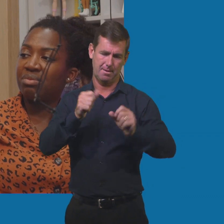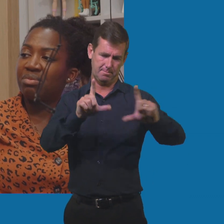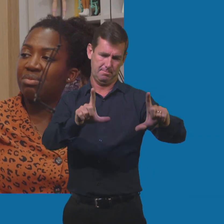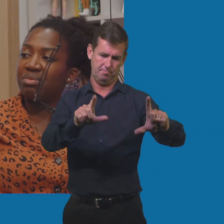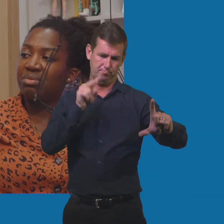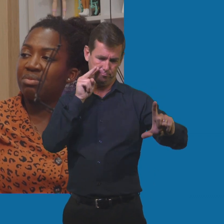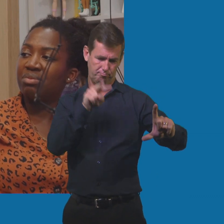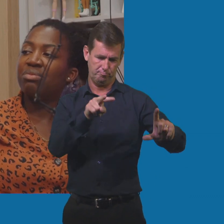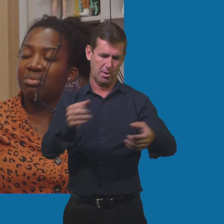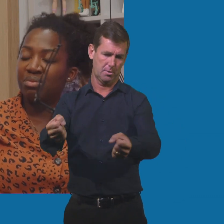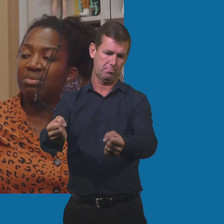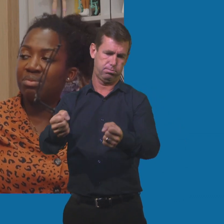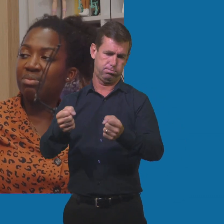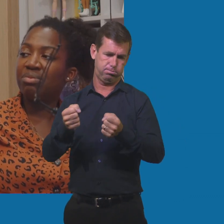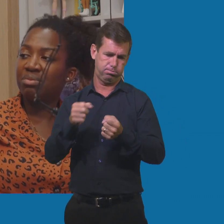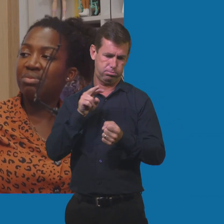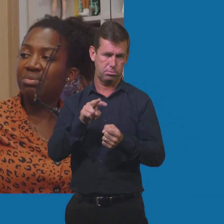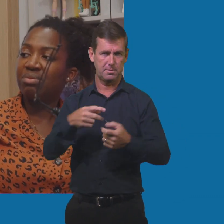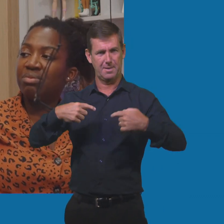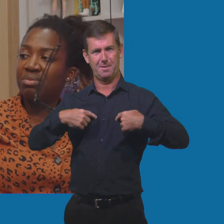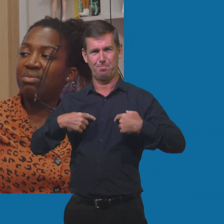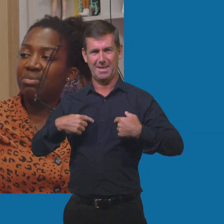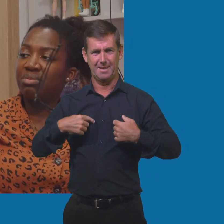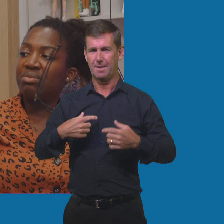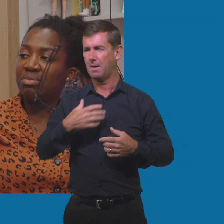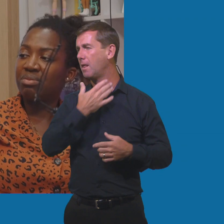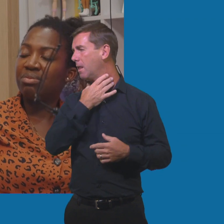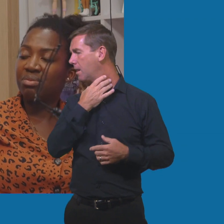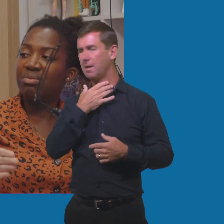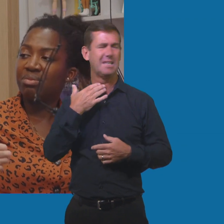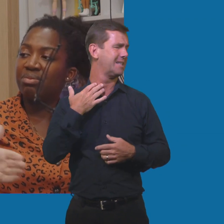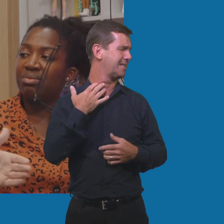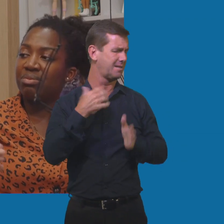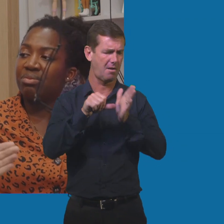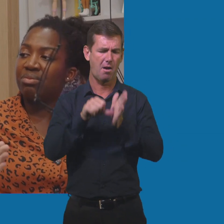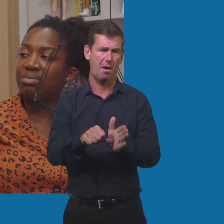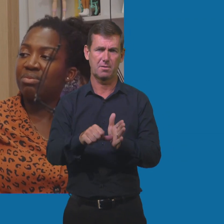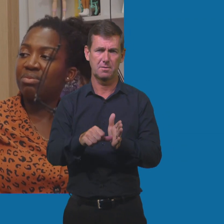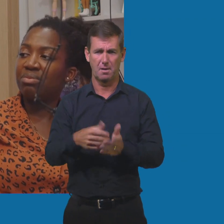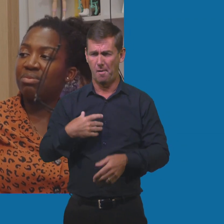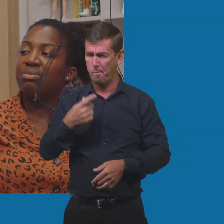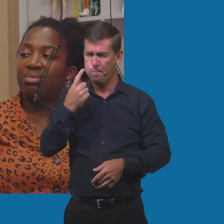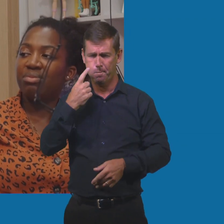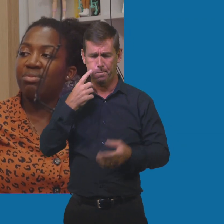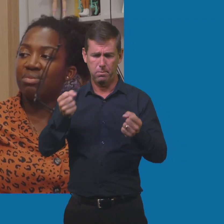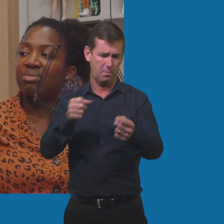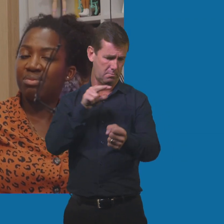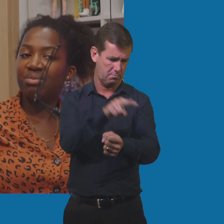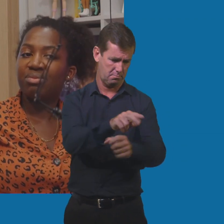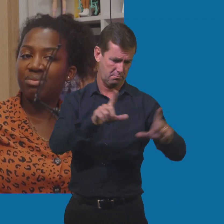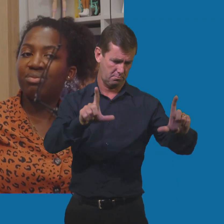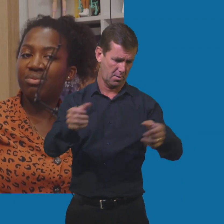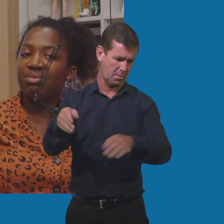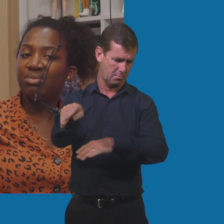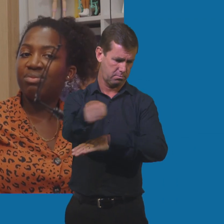extra. So if you're like me and you sort of struggle to turn your head and neck to look behind you, it's much easier to look at a screen and be able to see everything that's